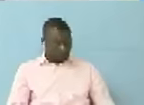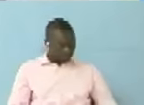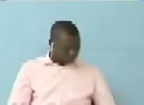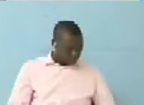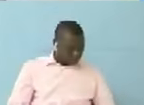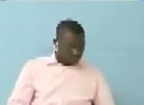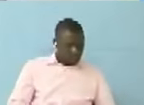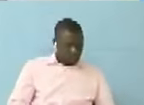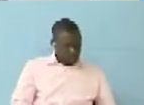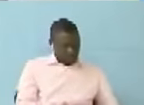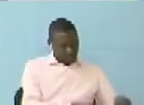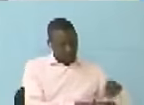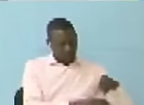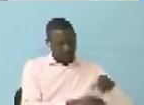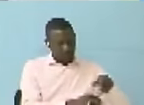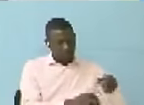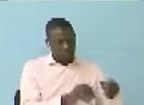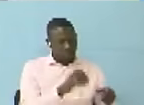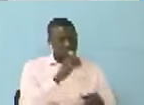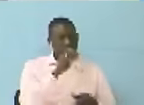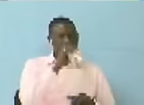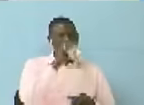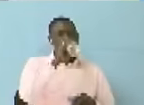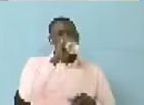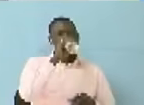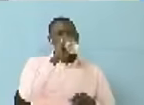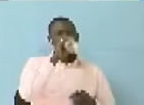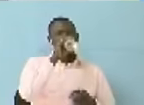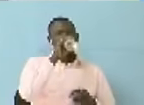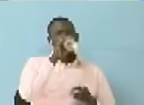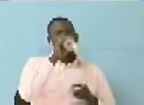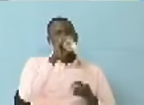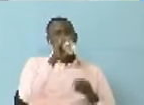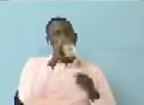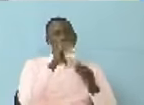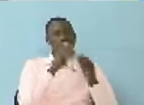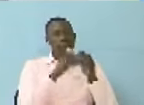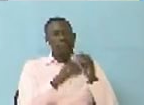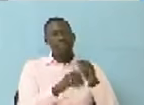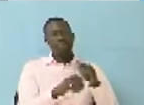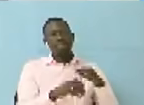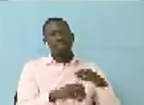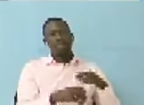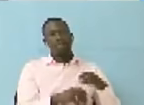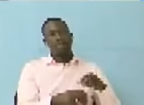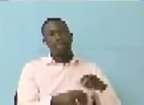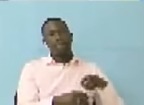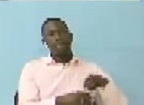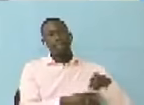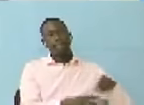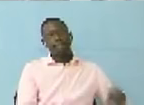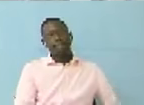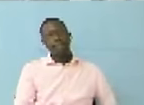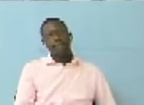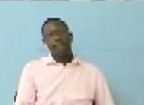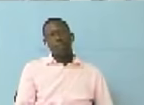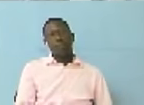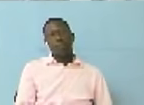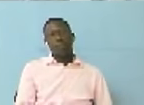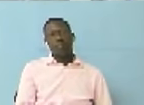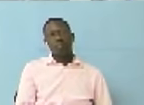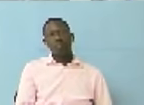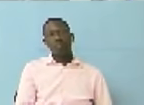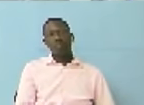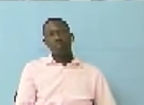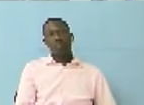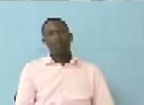jaro lokundaro ite ya mira ñin ko ñin be keda nata ta fa keda duno ñin be lonkunto duno ñin be kana laban jumaale kan. It is a clear fact that